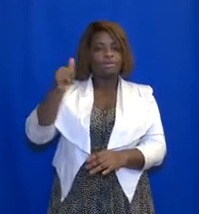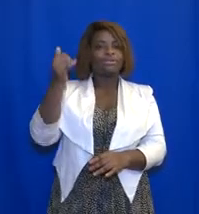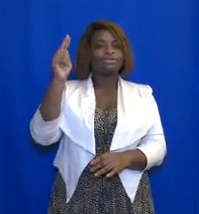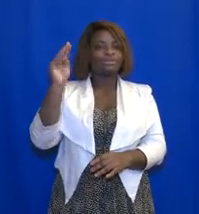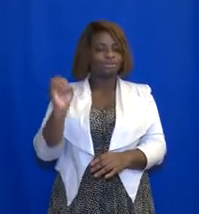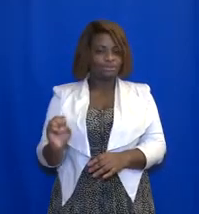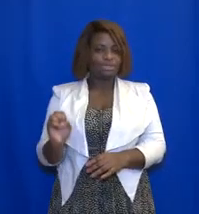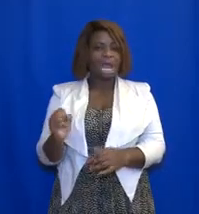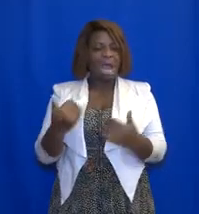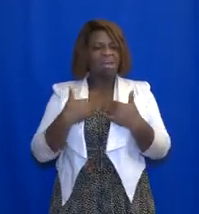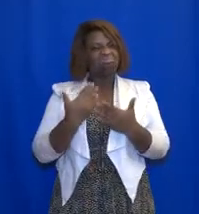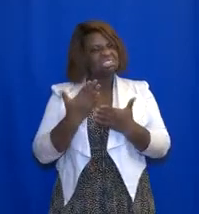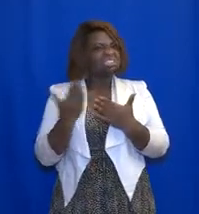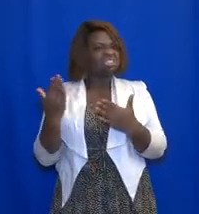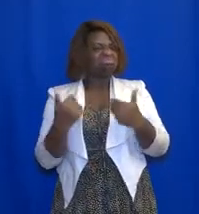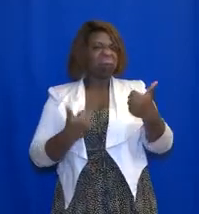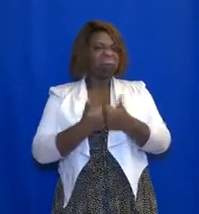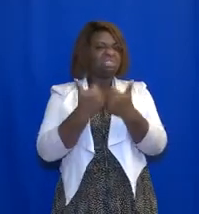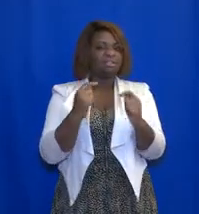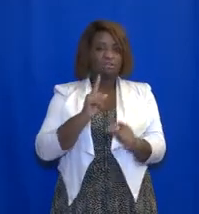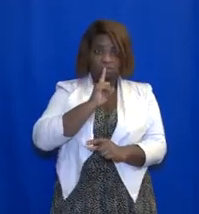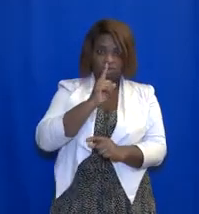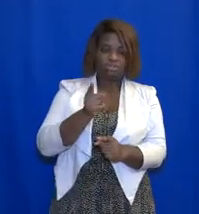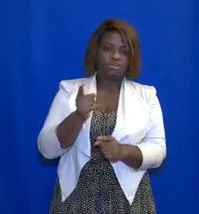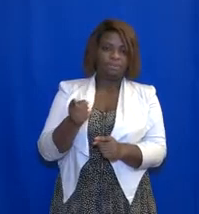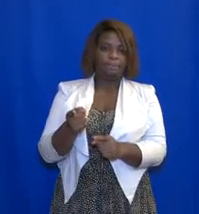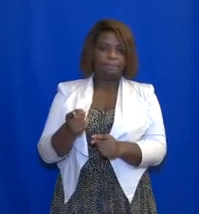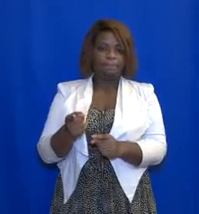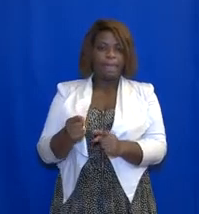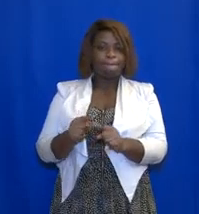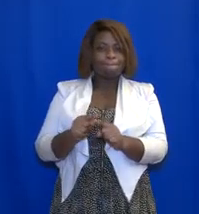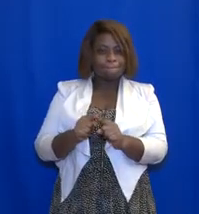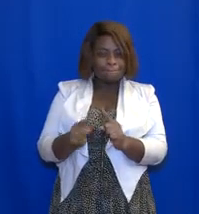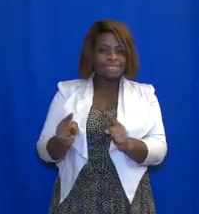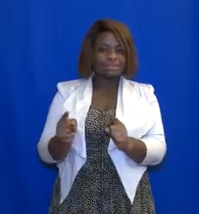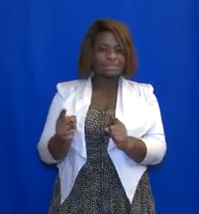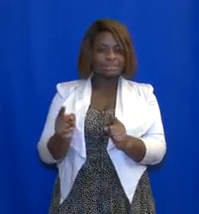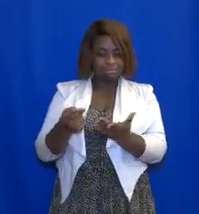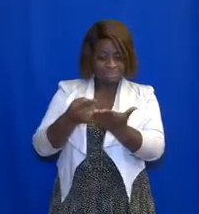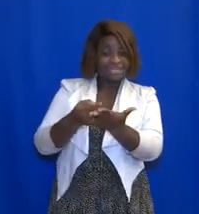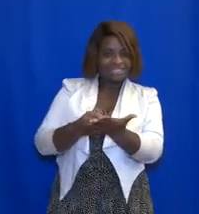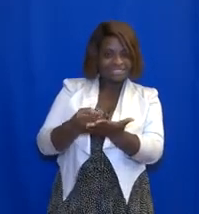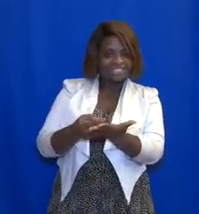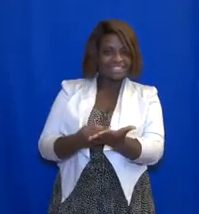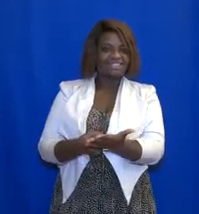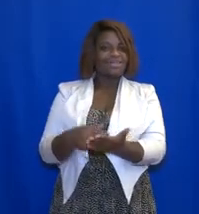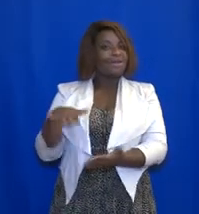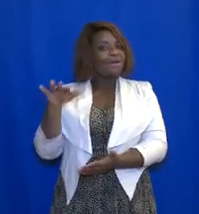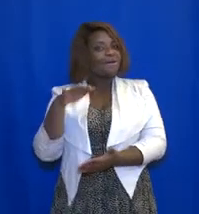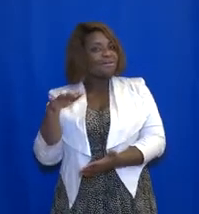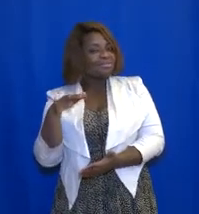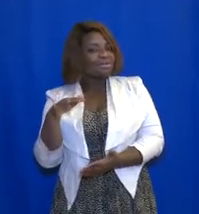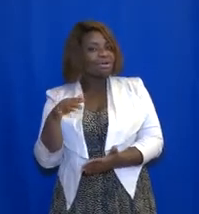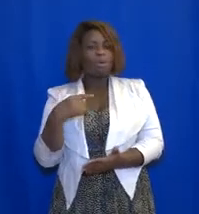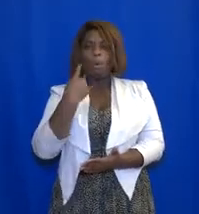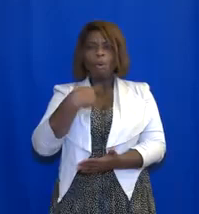been fraught with some challenges, caused mainly by the protracted discussions over the definition of